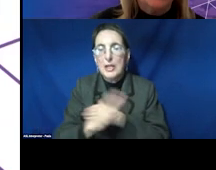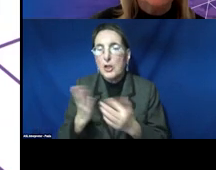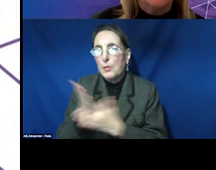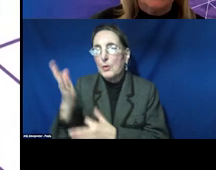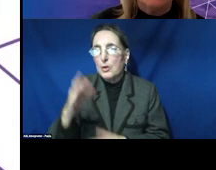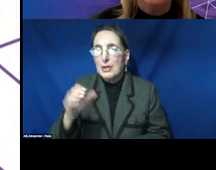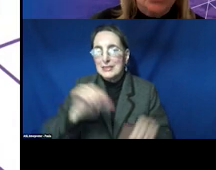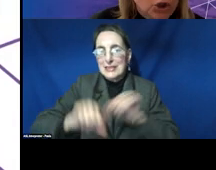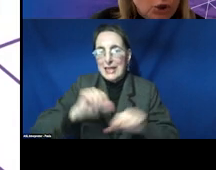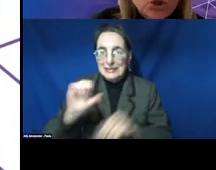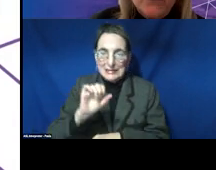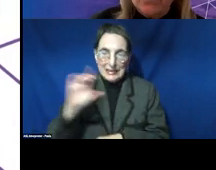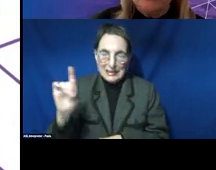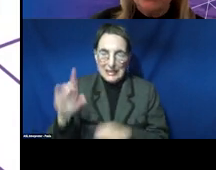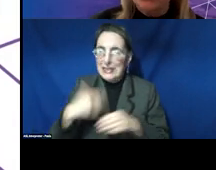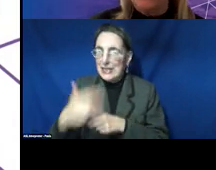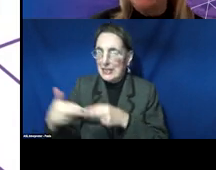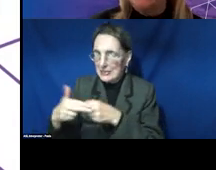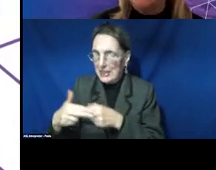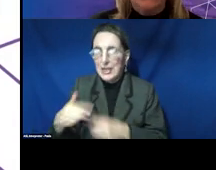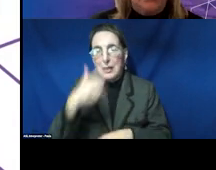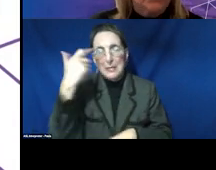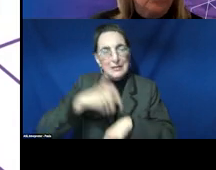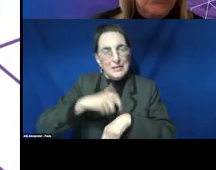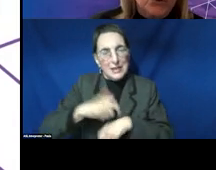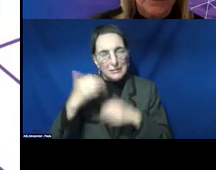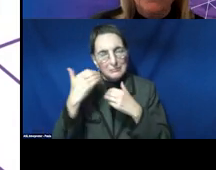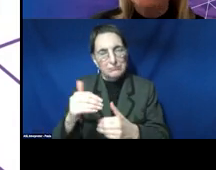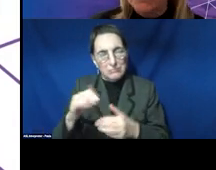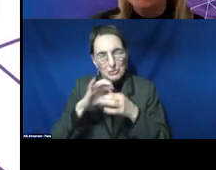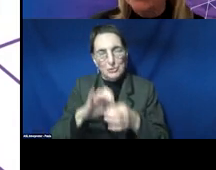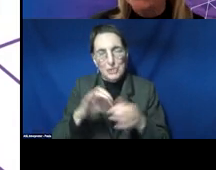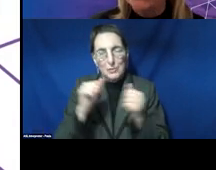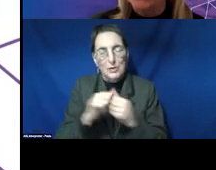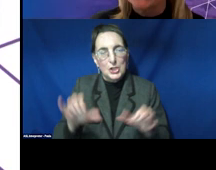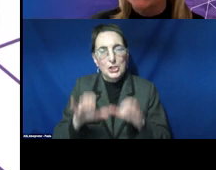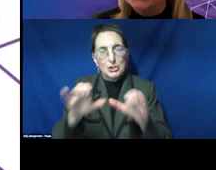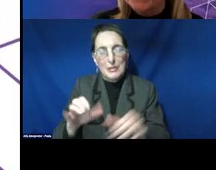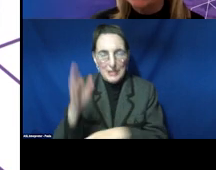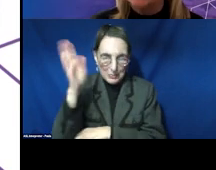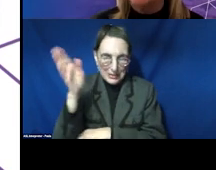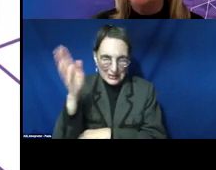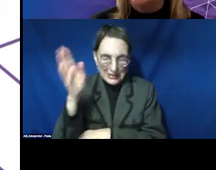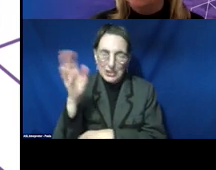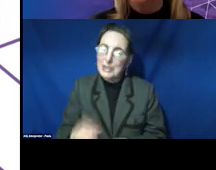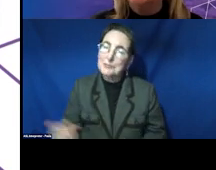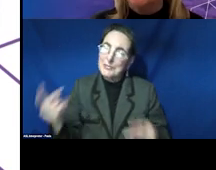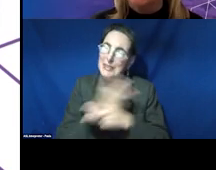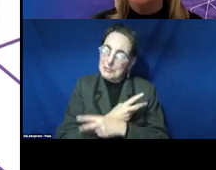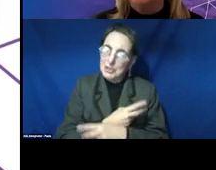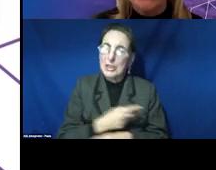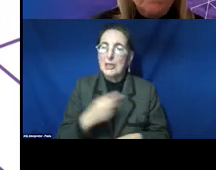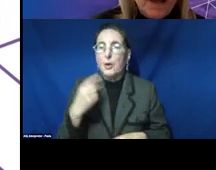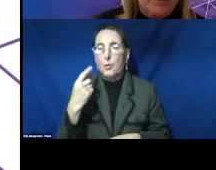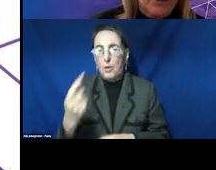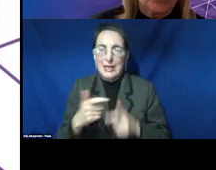So due to the time constraints associated with doing any of these presentations, especially one as